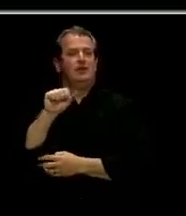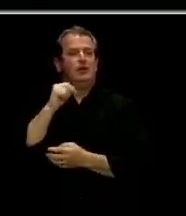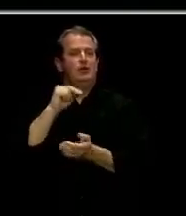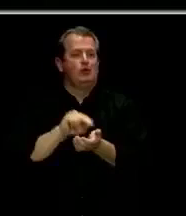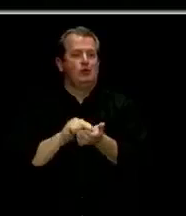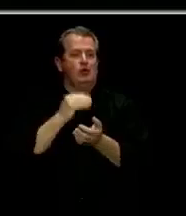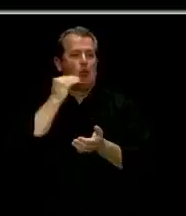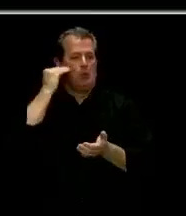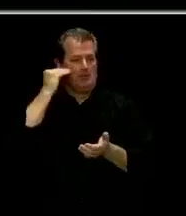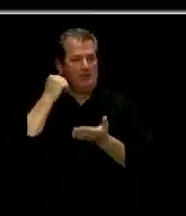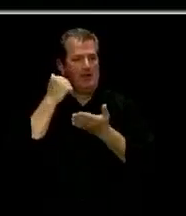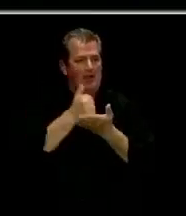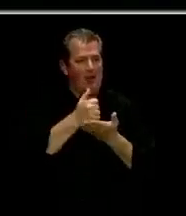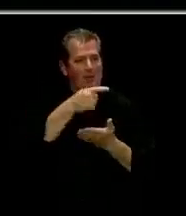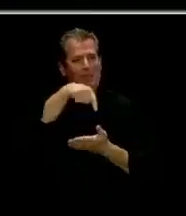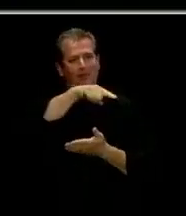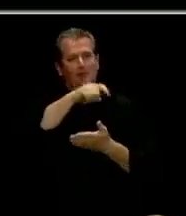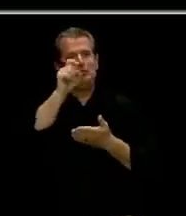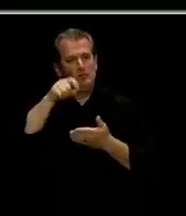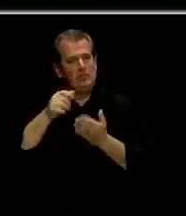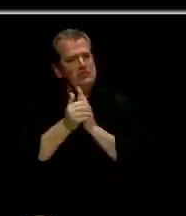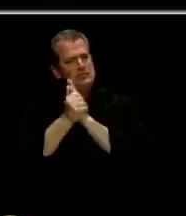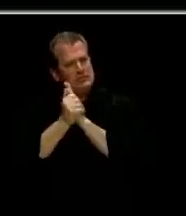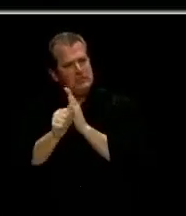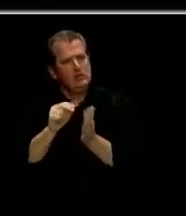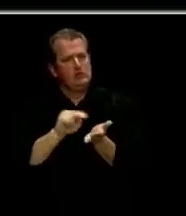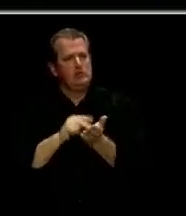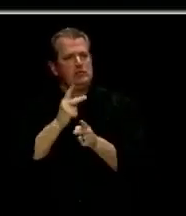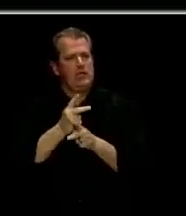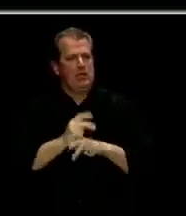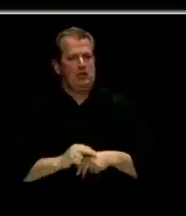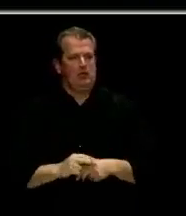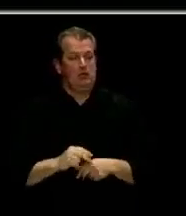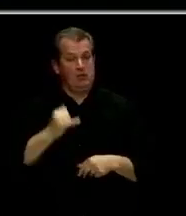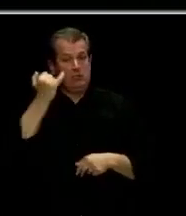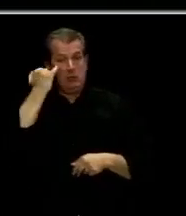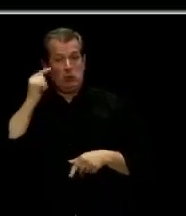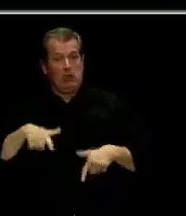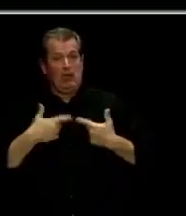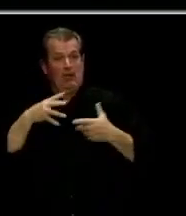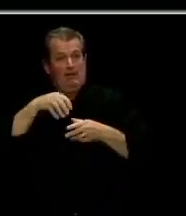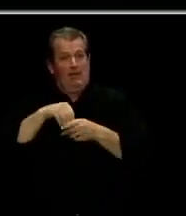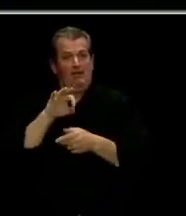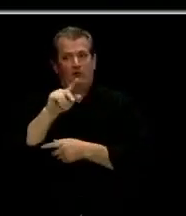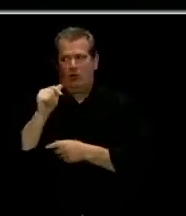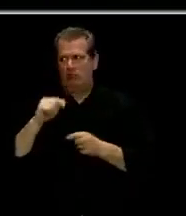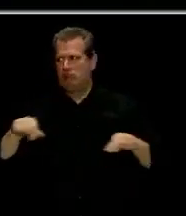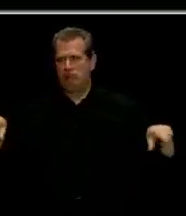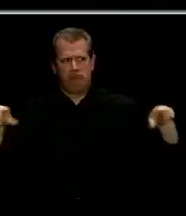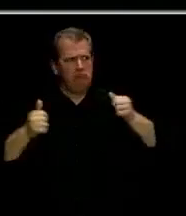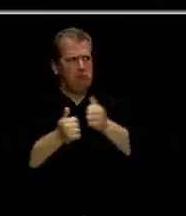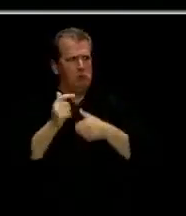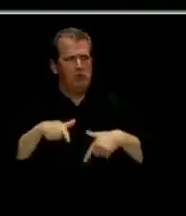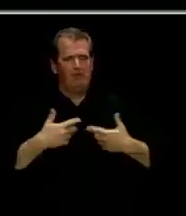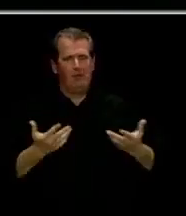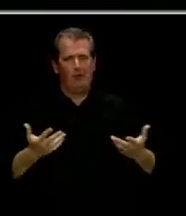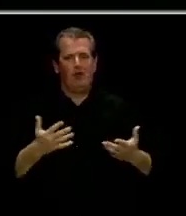year for the ones who need skilled nursing care. So if you live in the state of Florida, and most of you do, please find out where the state